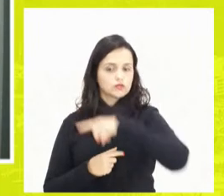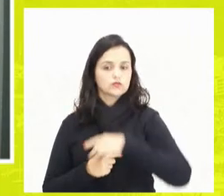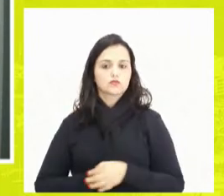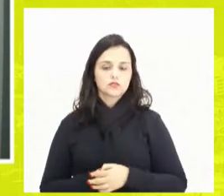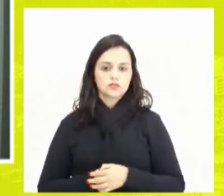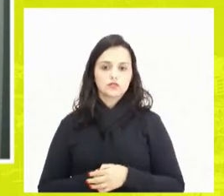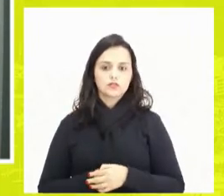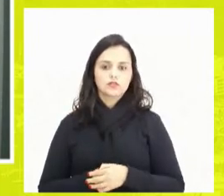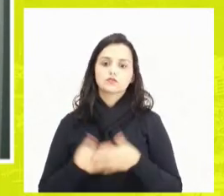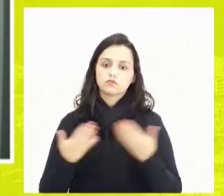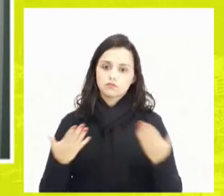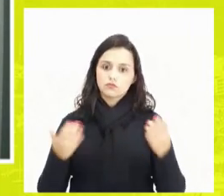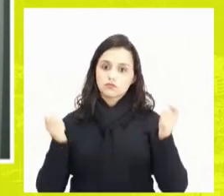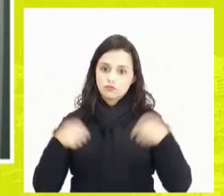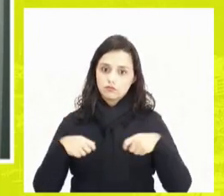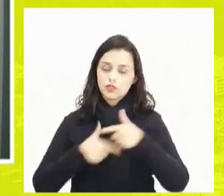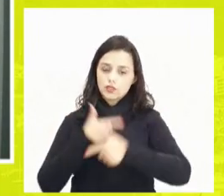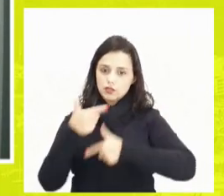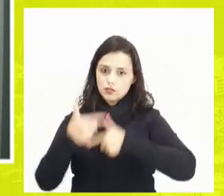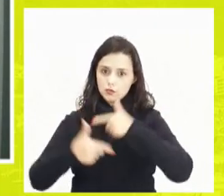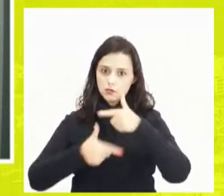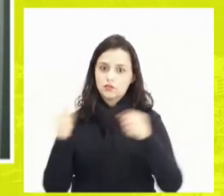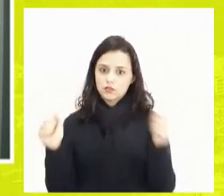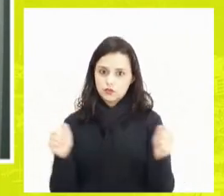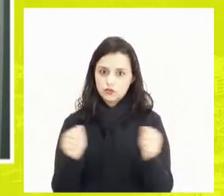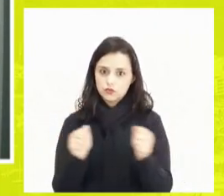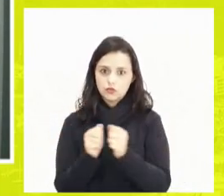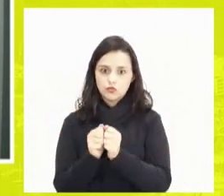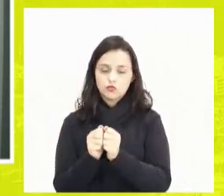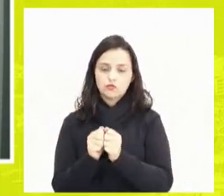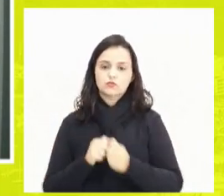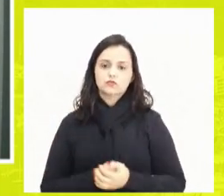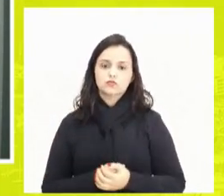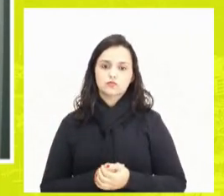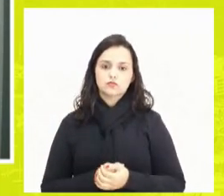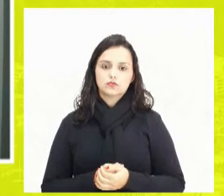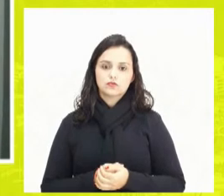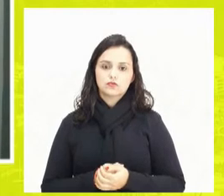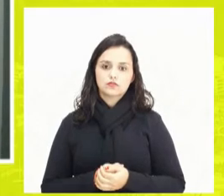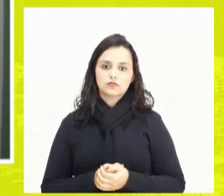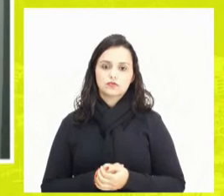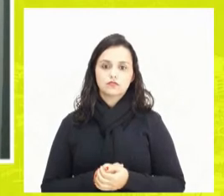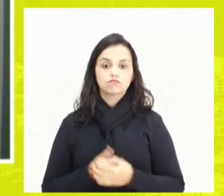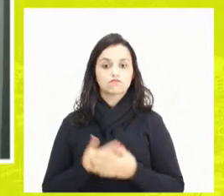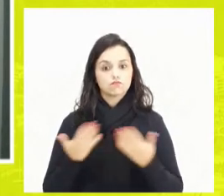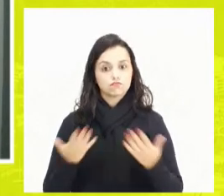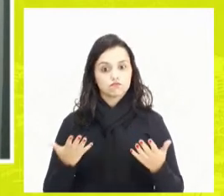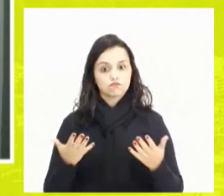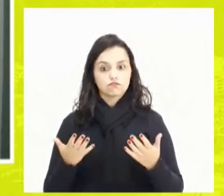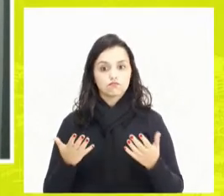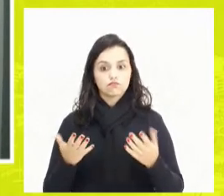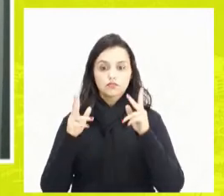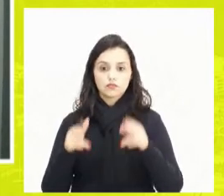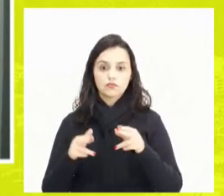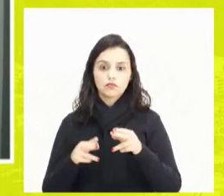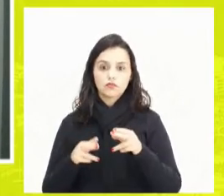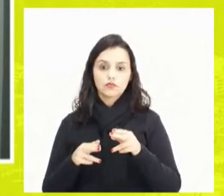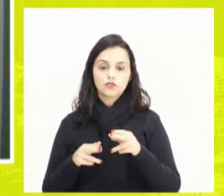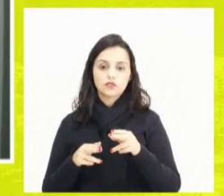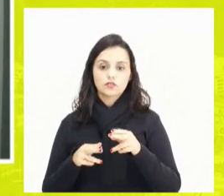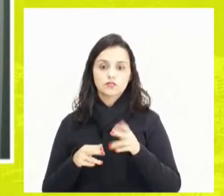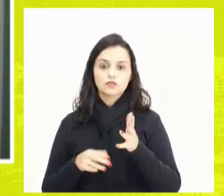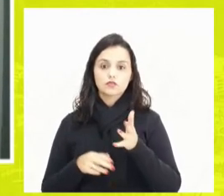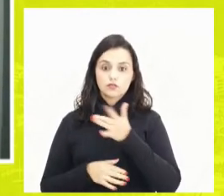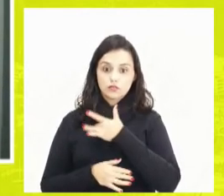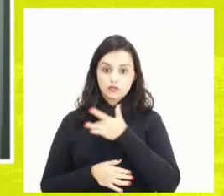that comes from different parts of it so making a parallel with health issues which are